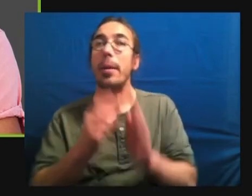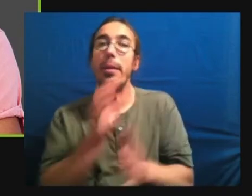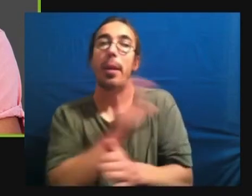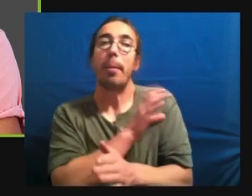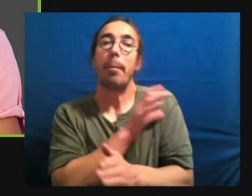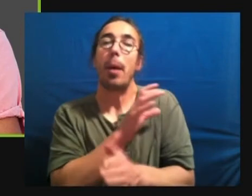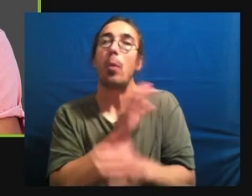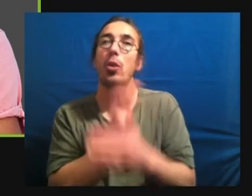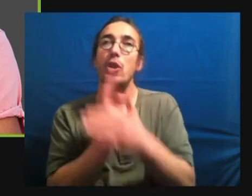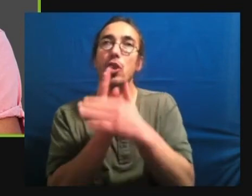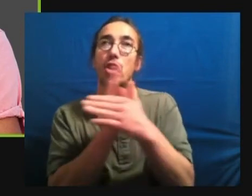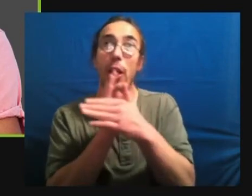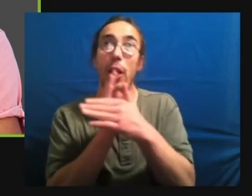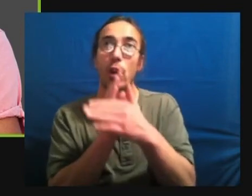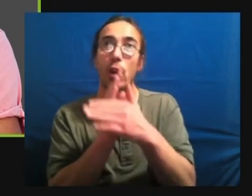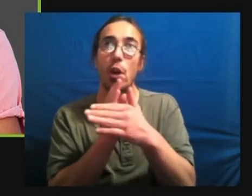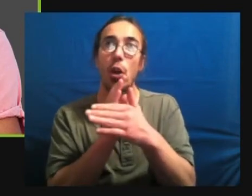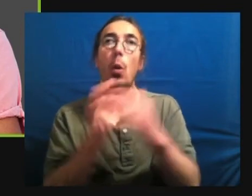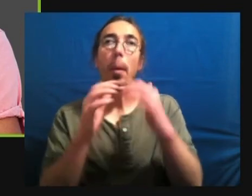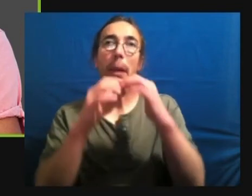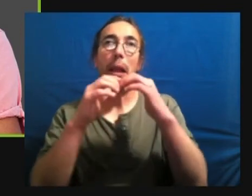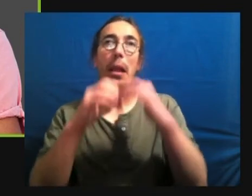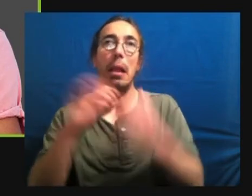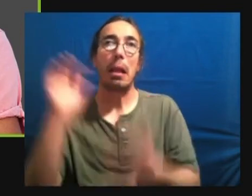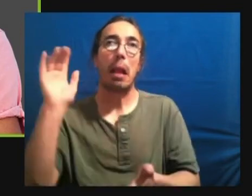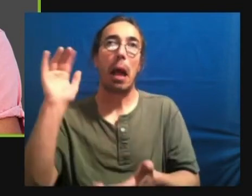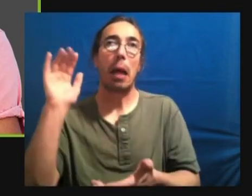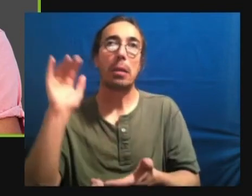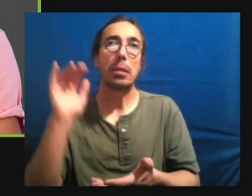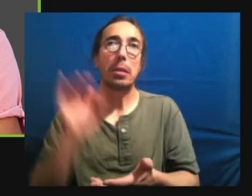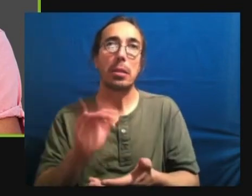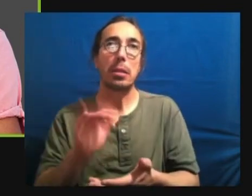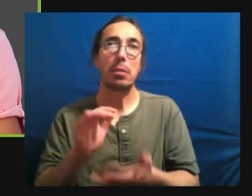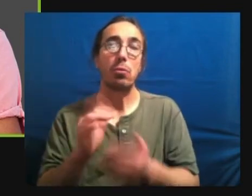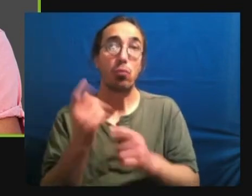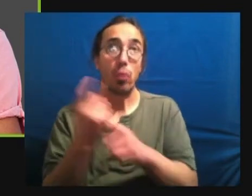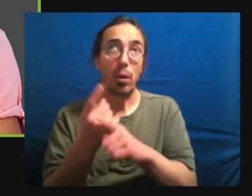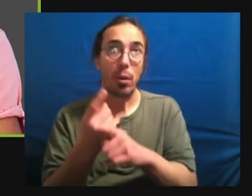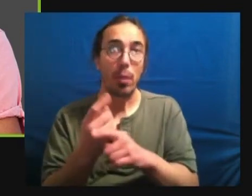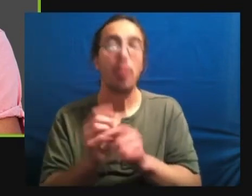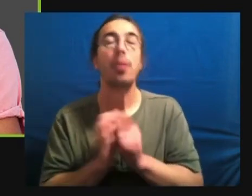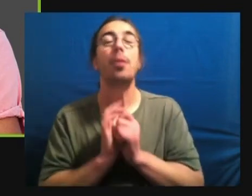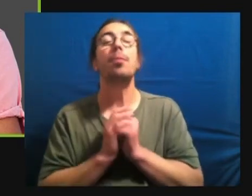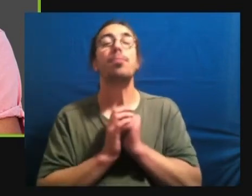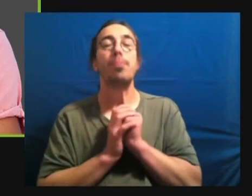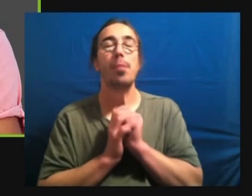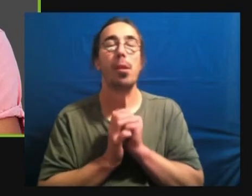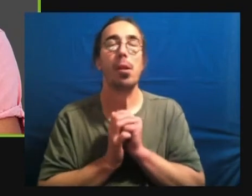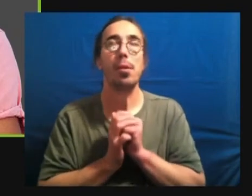going to be less empowered. So giving that up